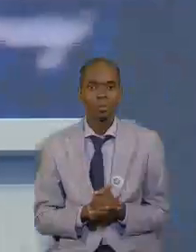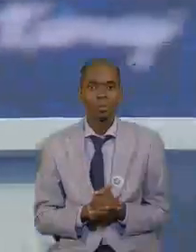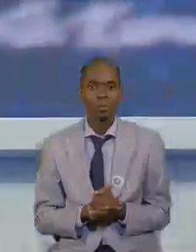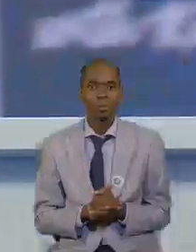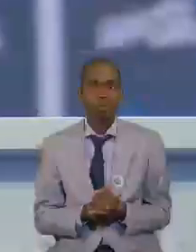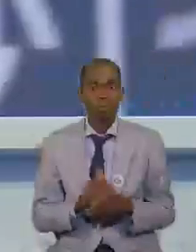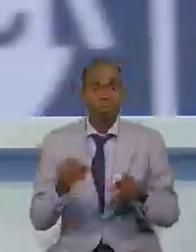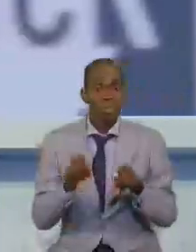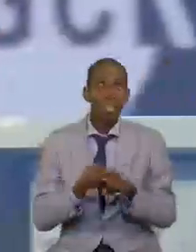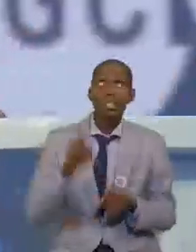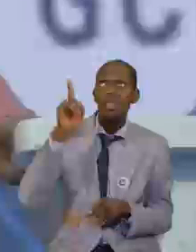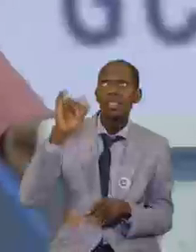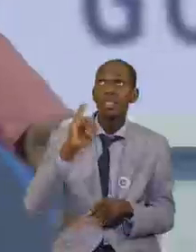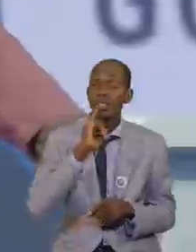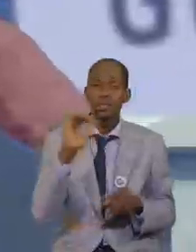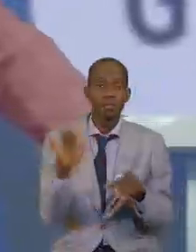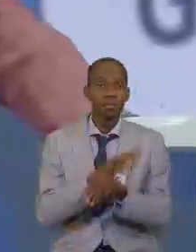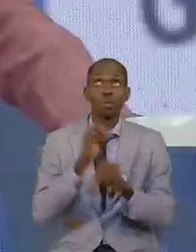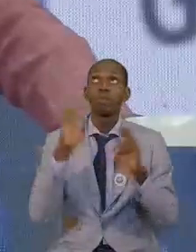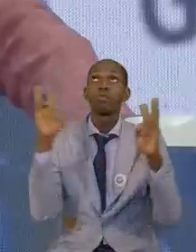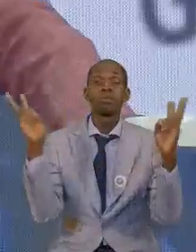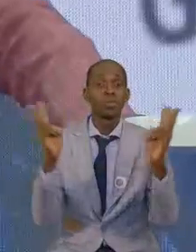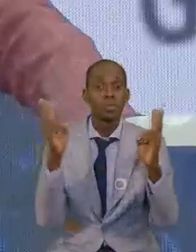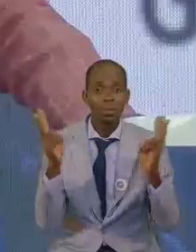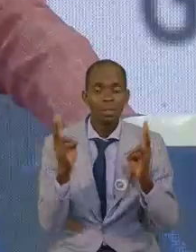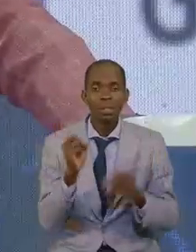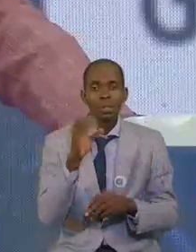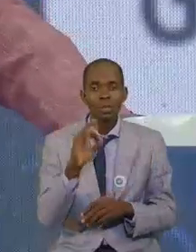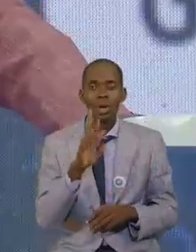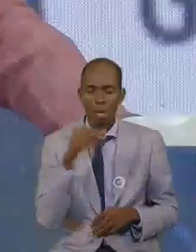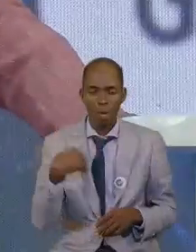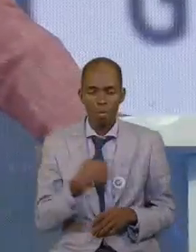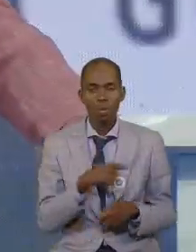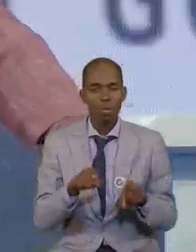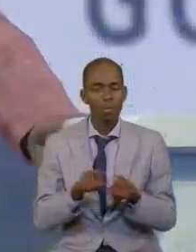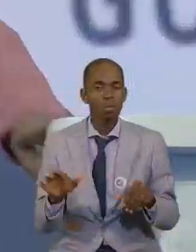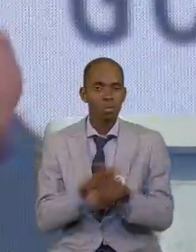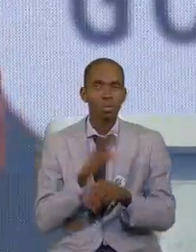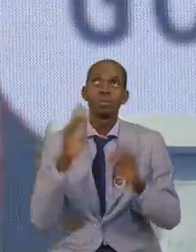As he is victorious, so are we victorious in this world.